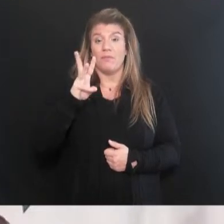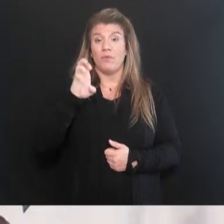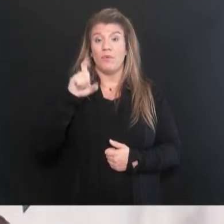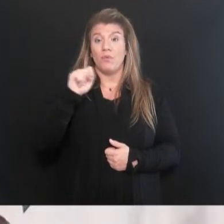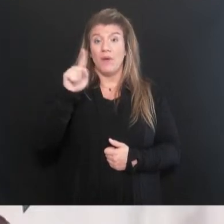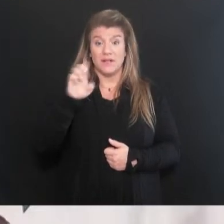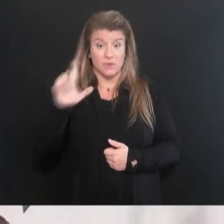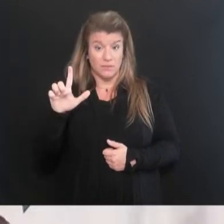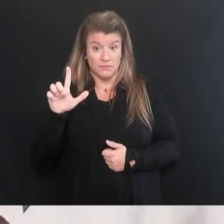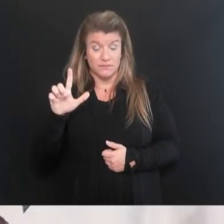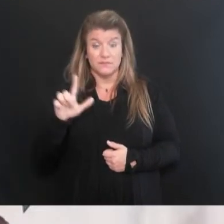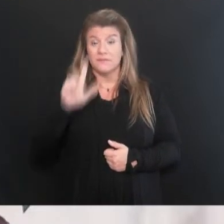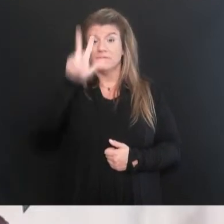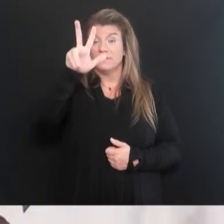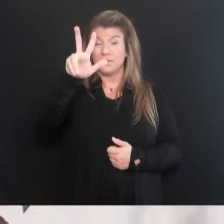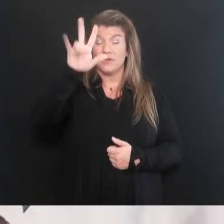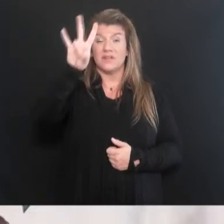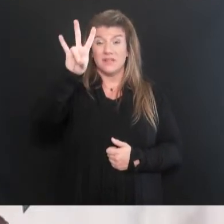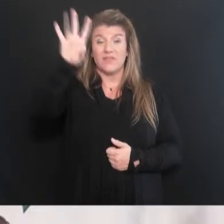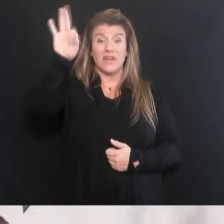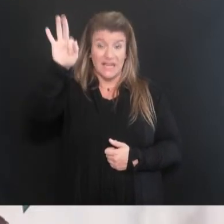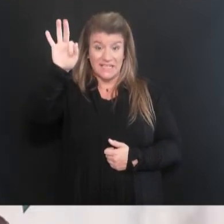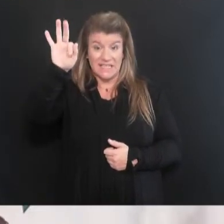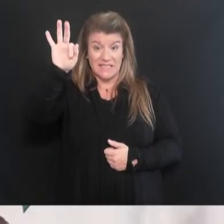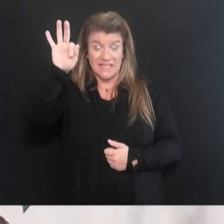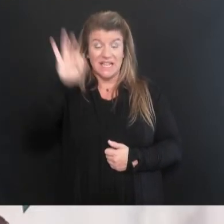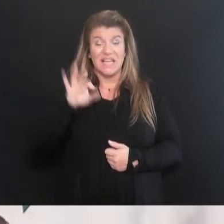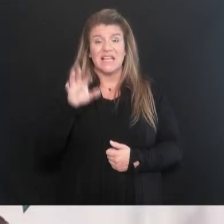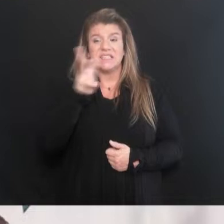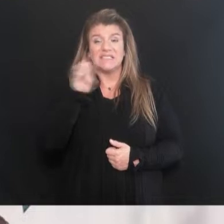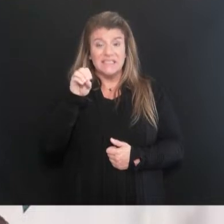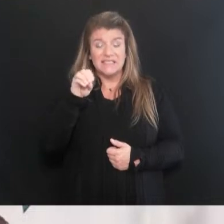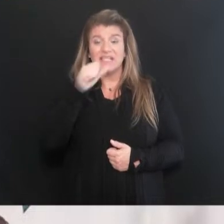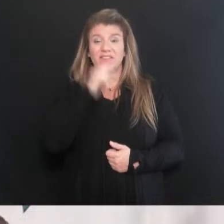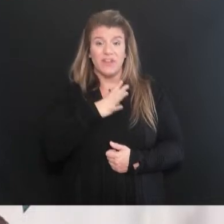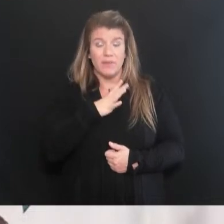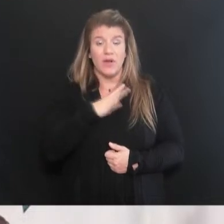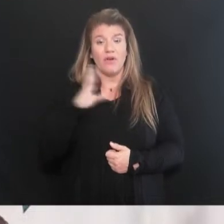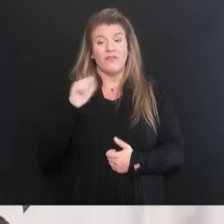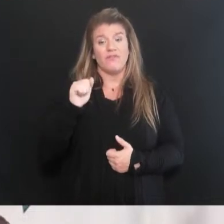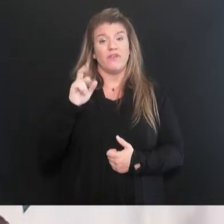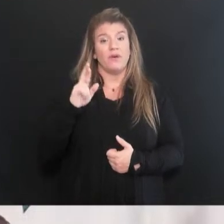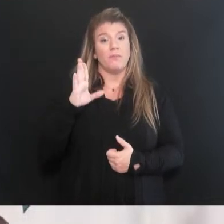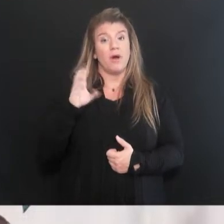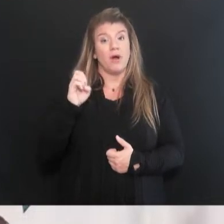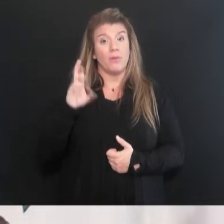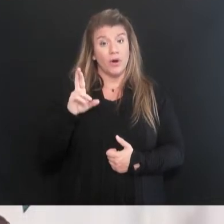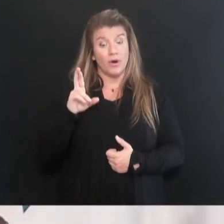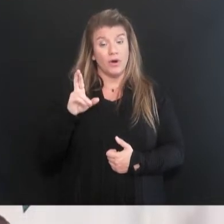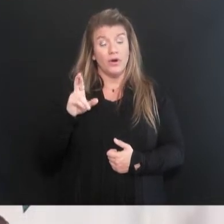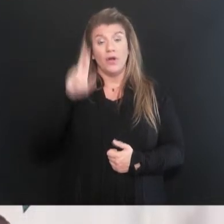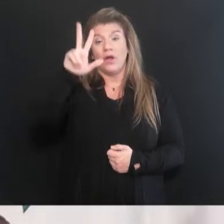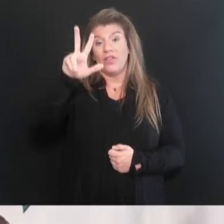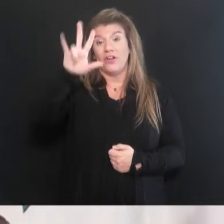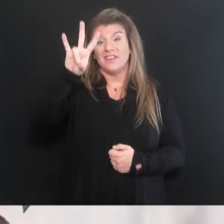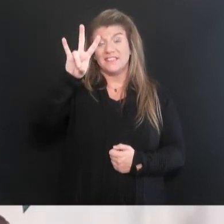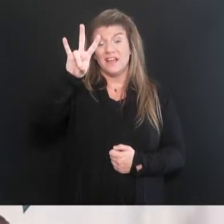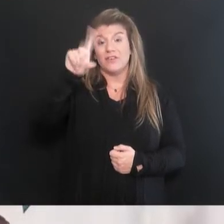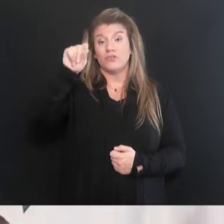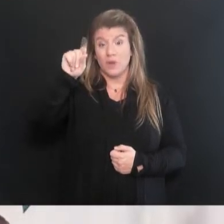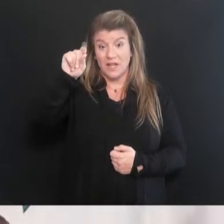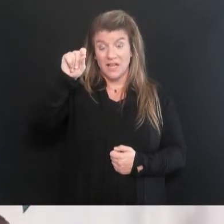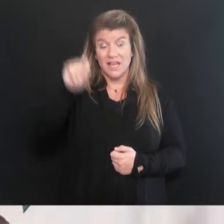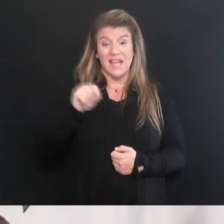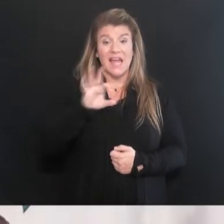County. The 3,719th death is a 60-year-old female from Barber County. The 3,720th death